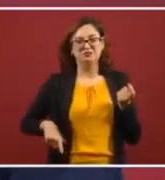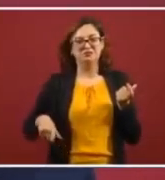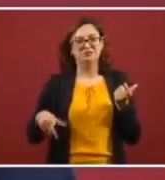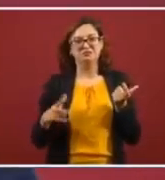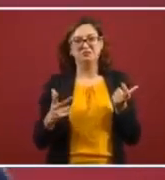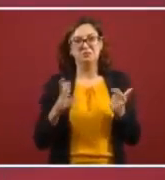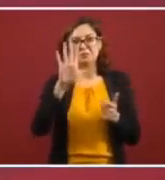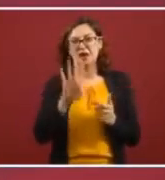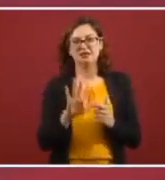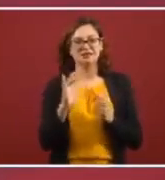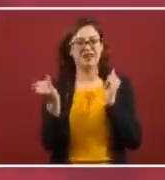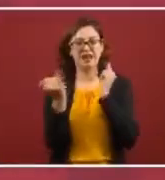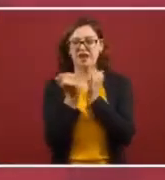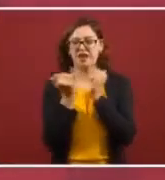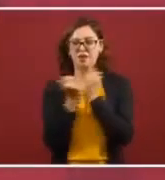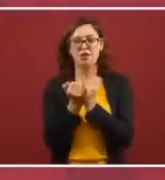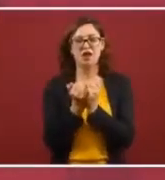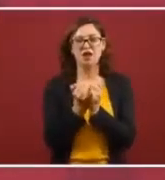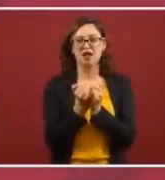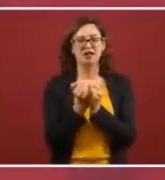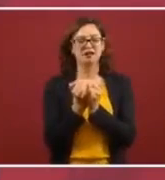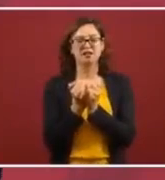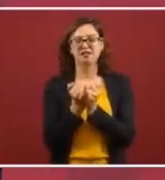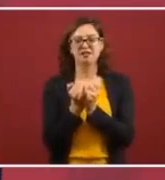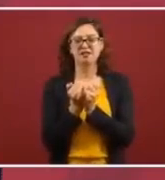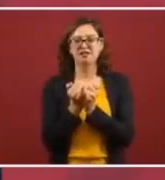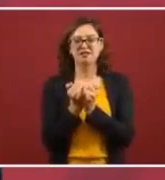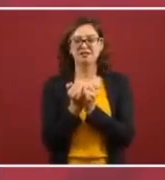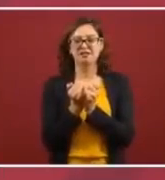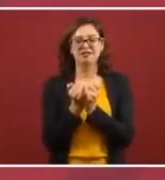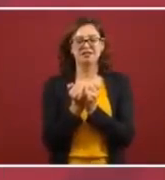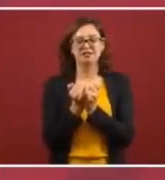It was the equivalent of acting